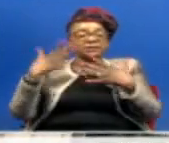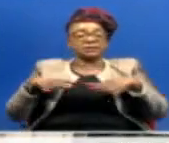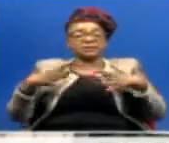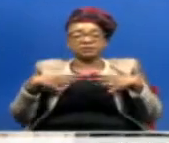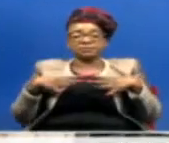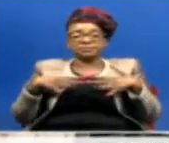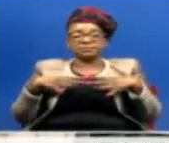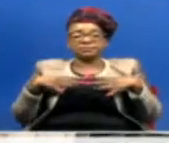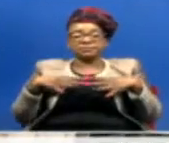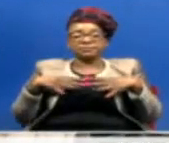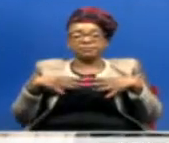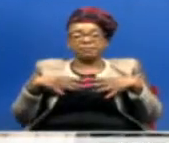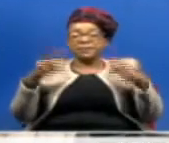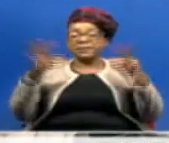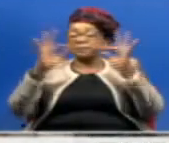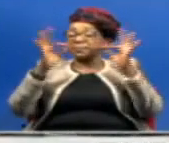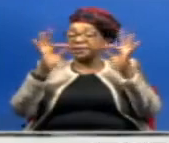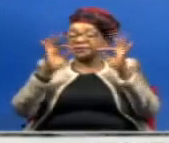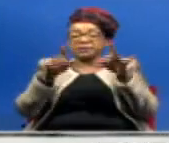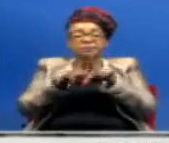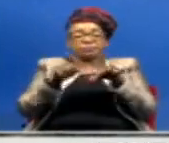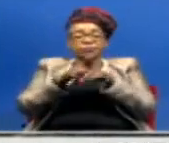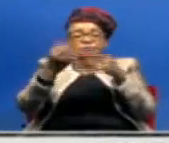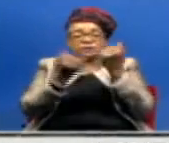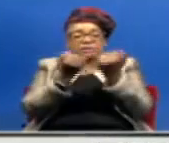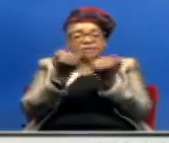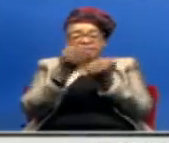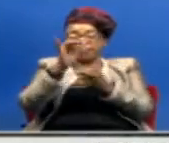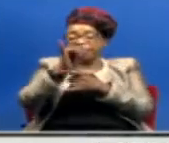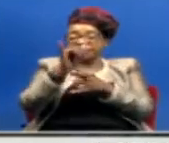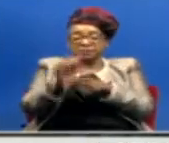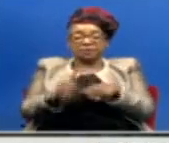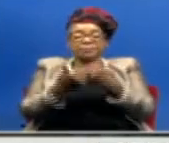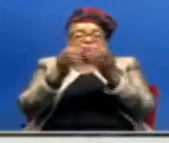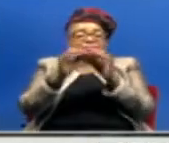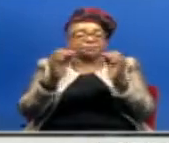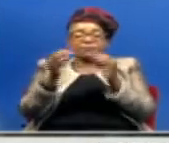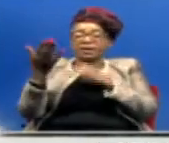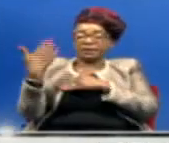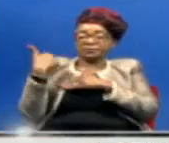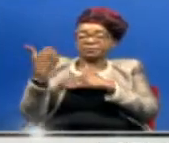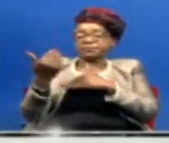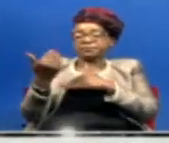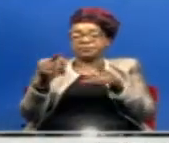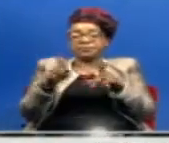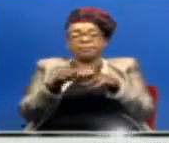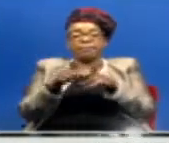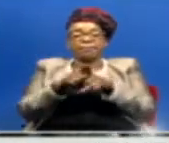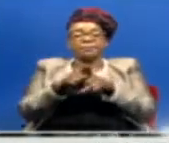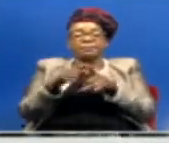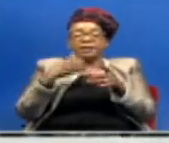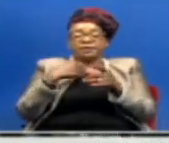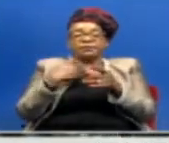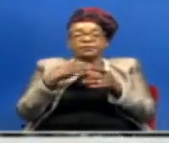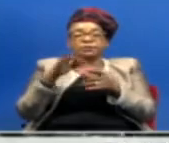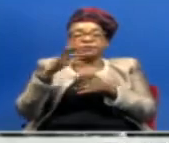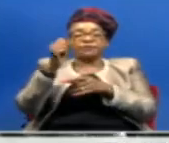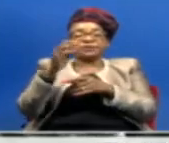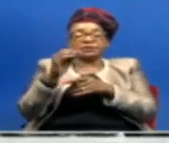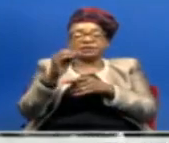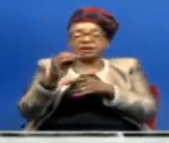The surprise assault on Saturday was unprecedented in recent history in its scale and scope, falling on the 50th anniversary of